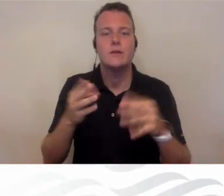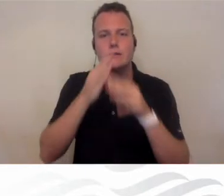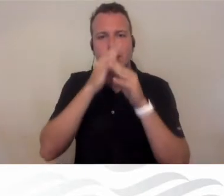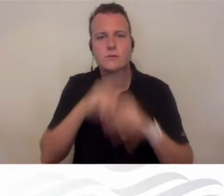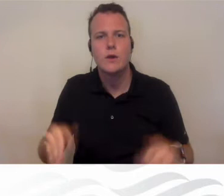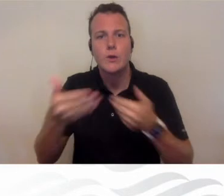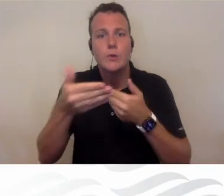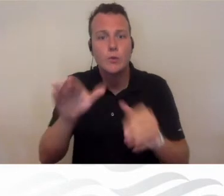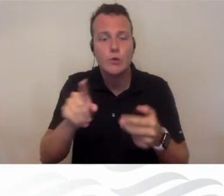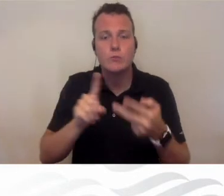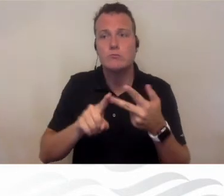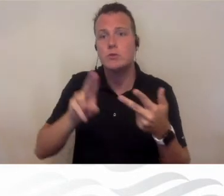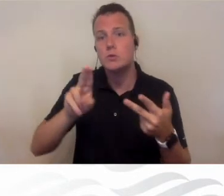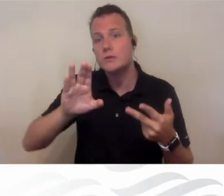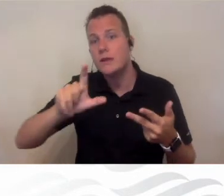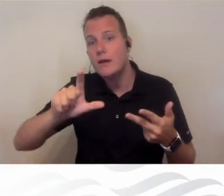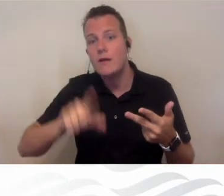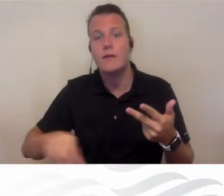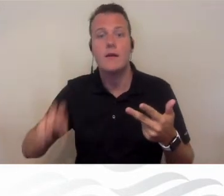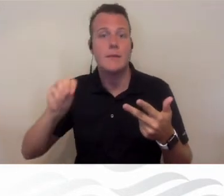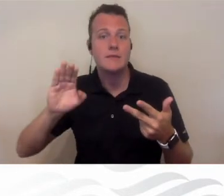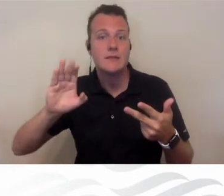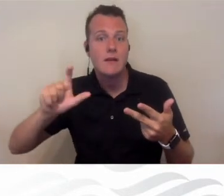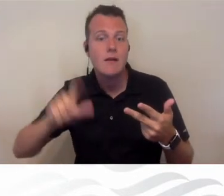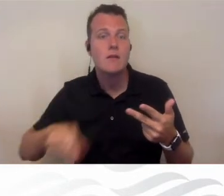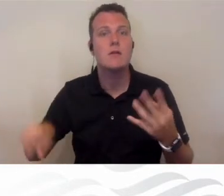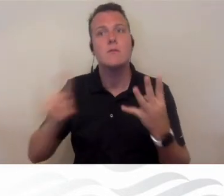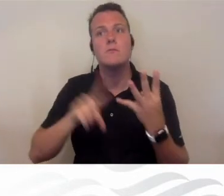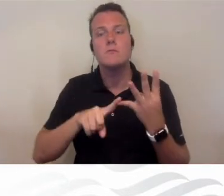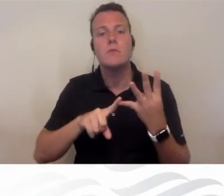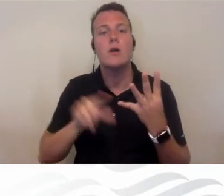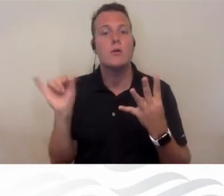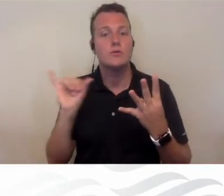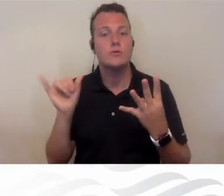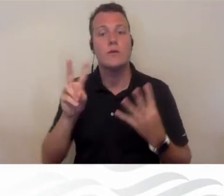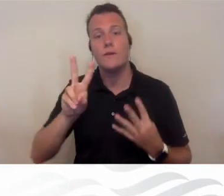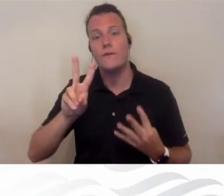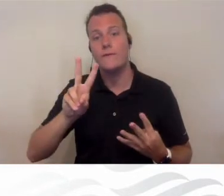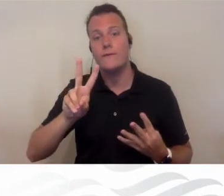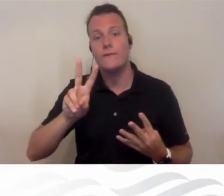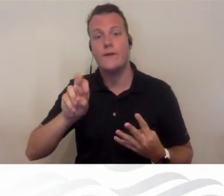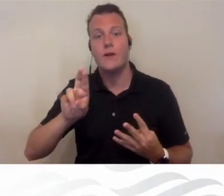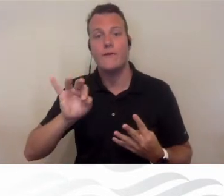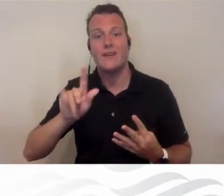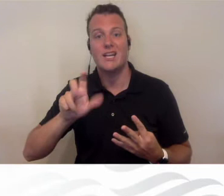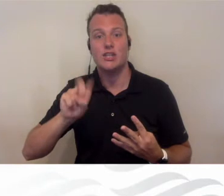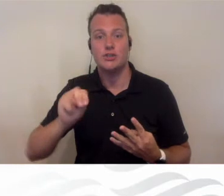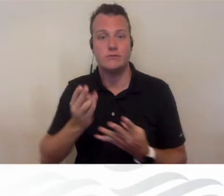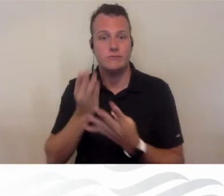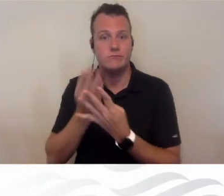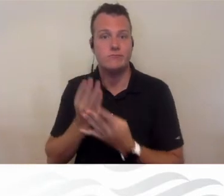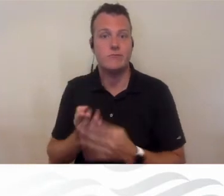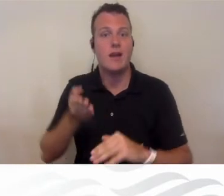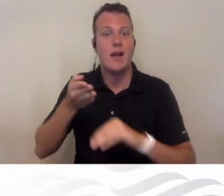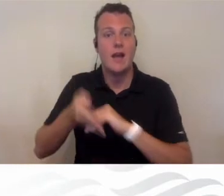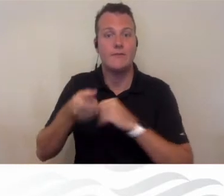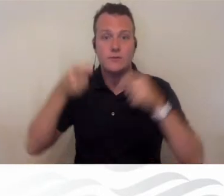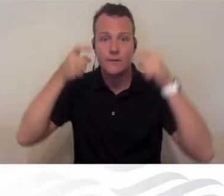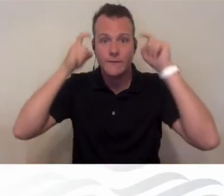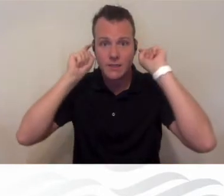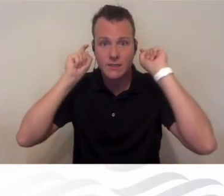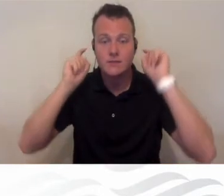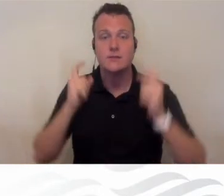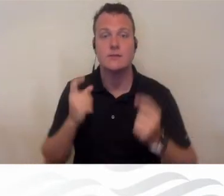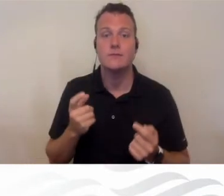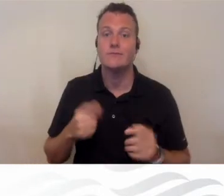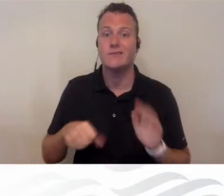you to do UCLs and MCLs, and also verification post-fitting. So state